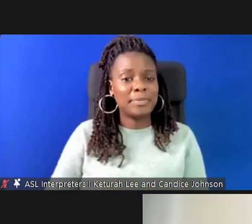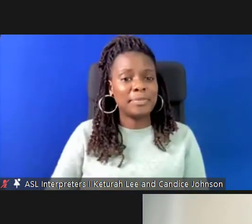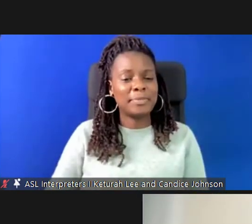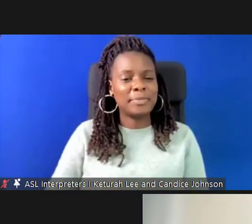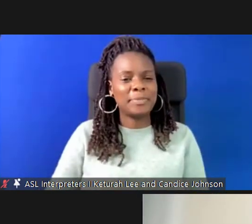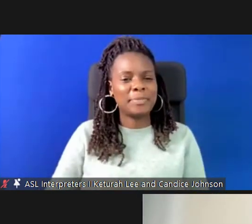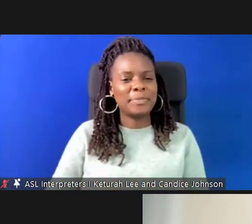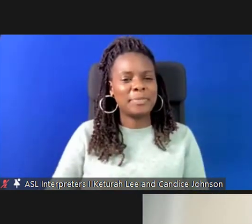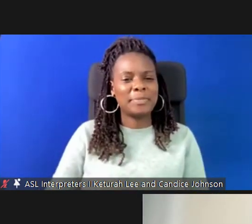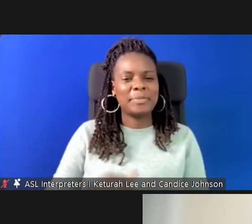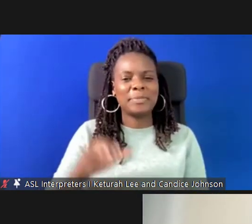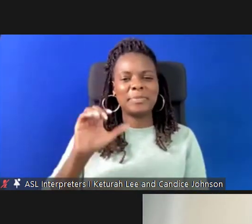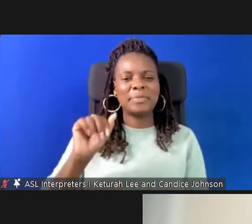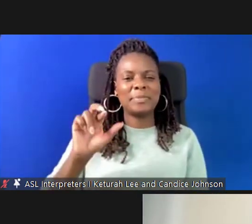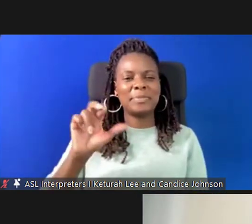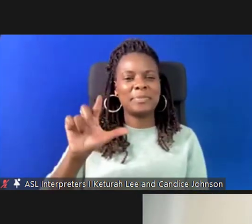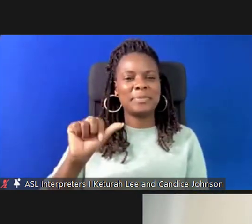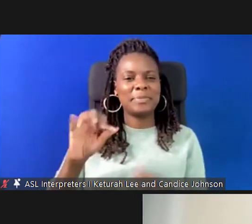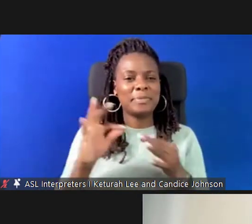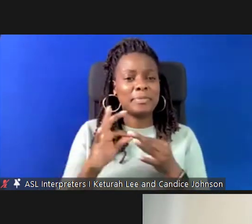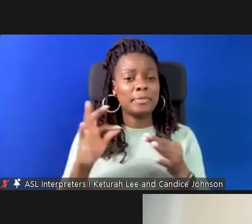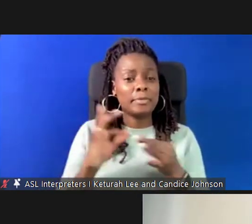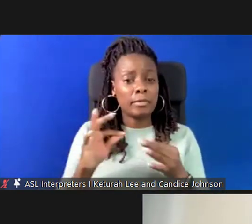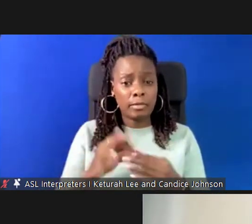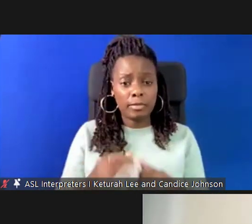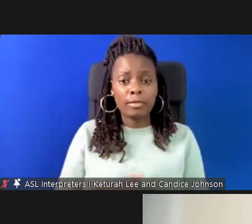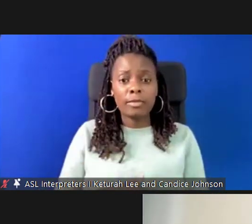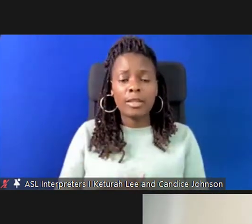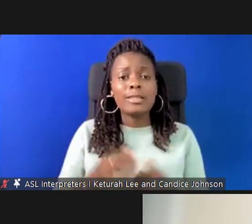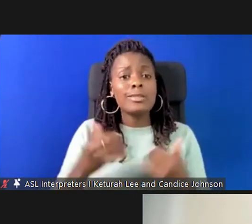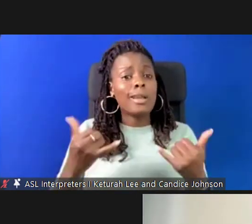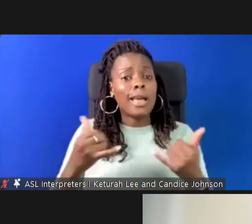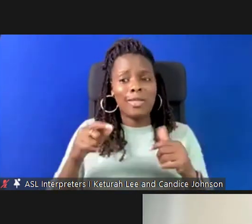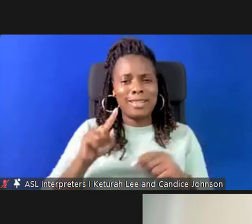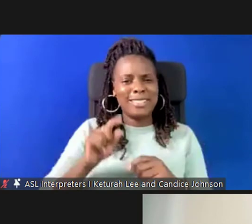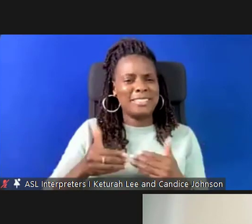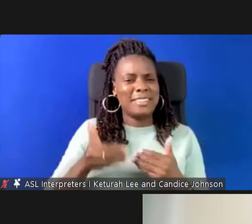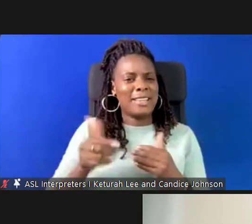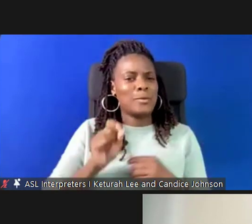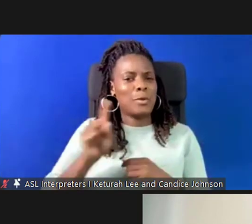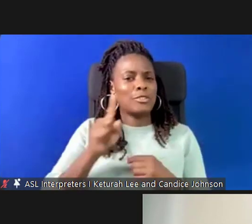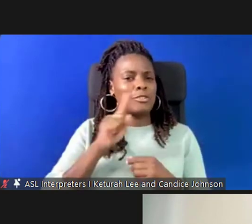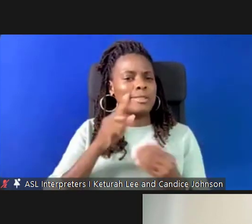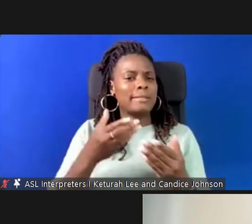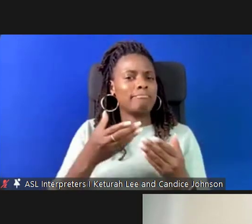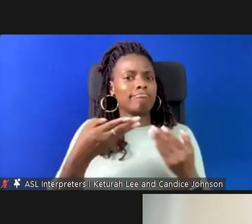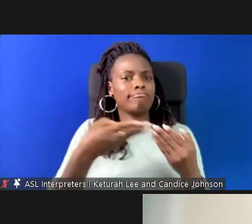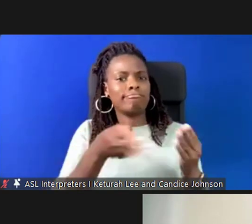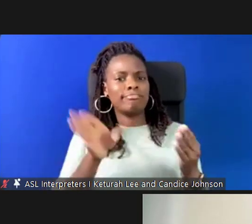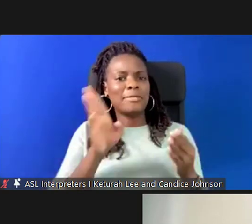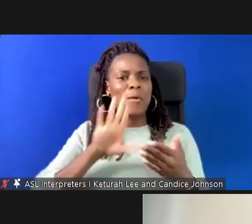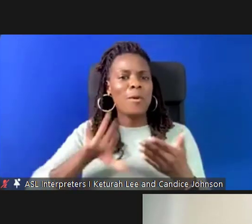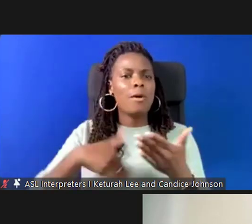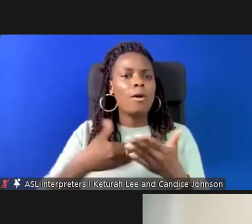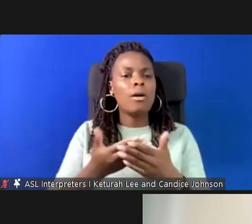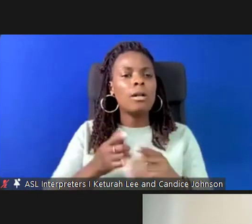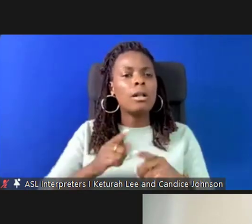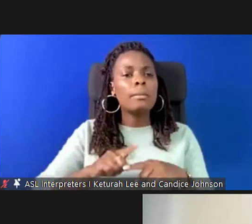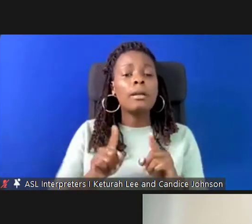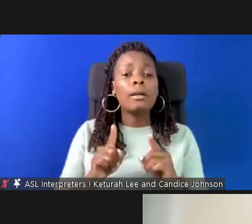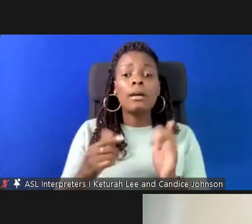And taking that, Christine, and this is really open to all of us, but often when I talk to